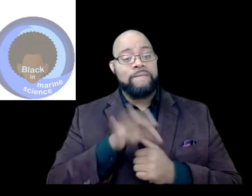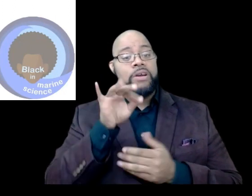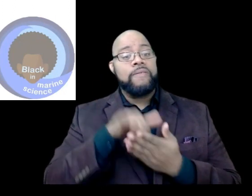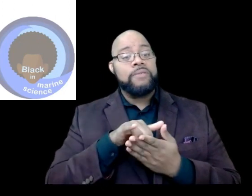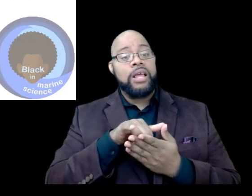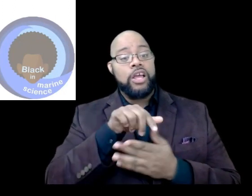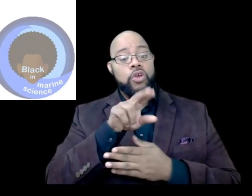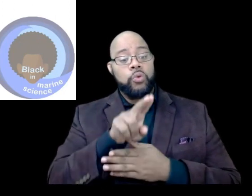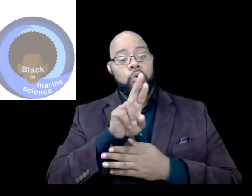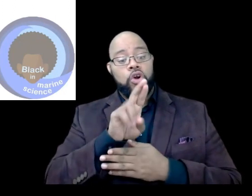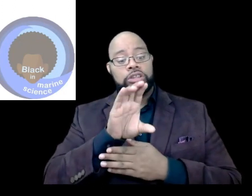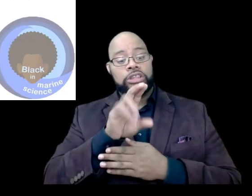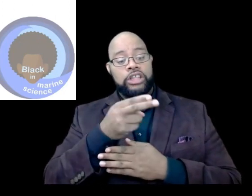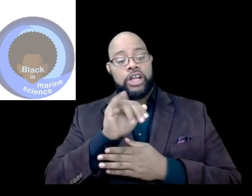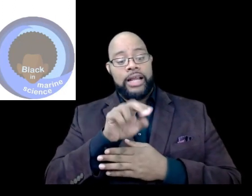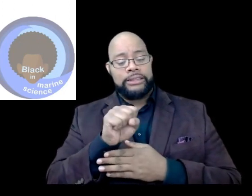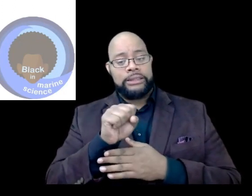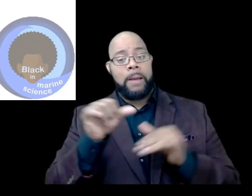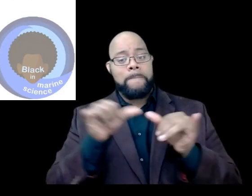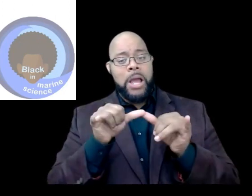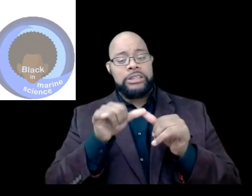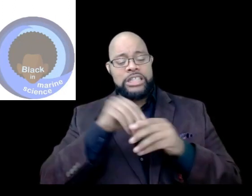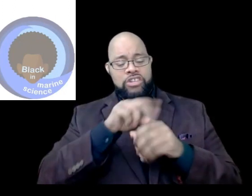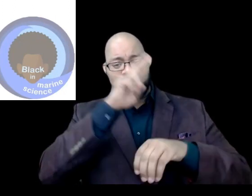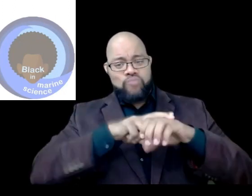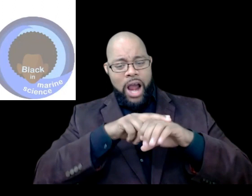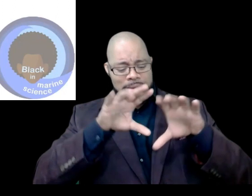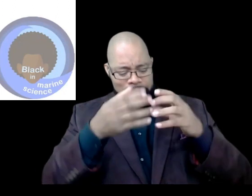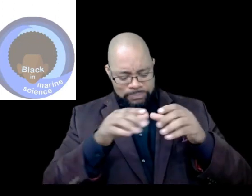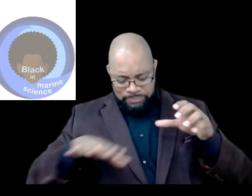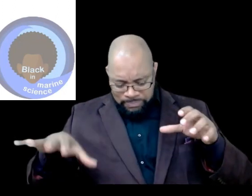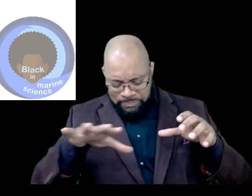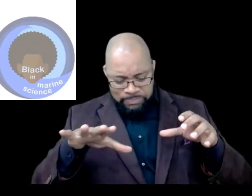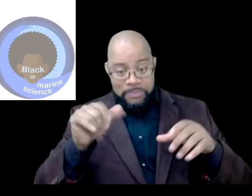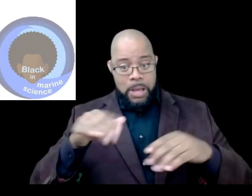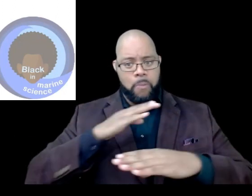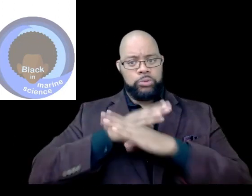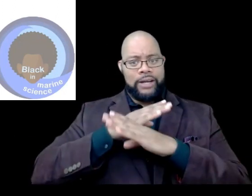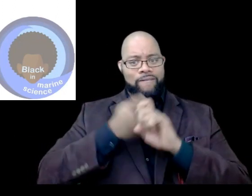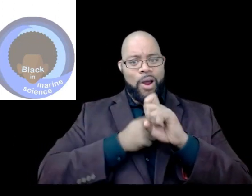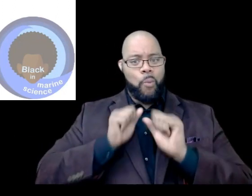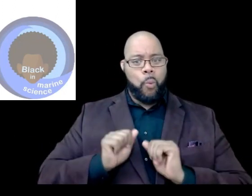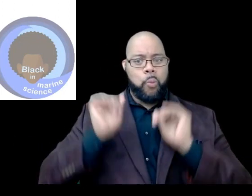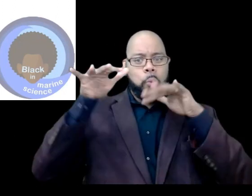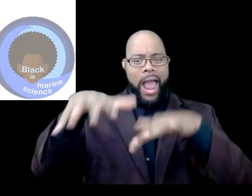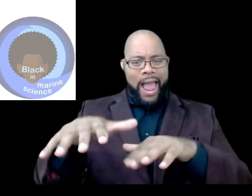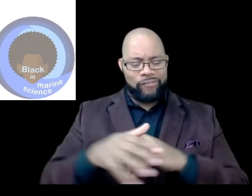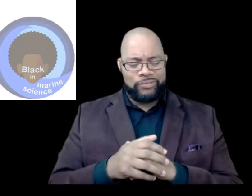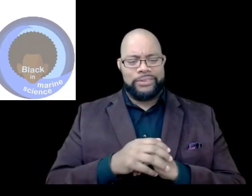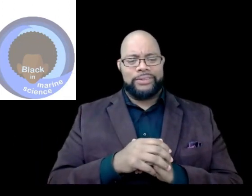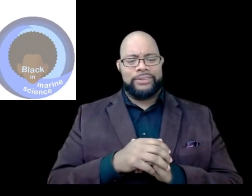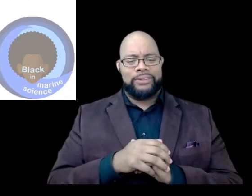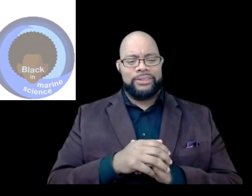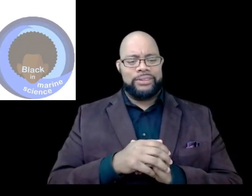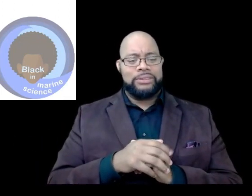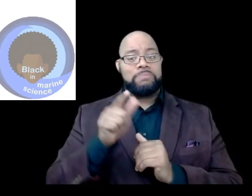Interestingly, what I found is that sea urchins measured in rocky habitat, which are protected from